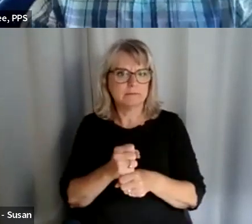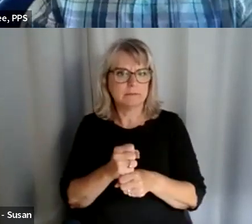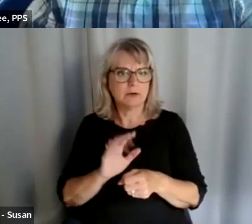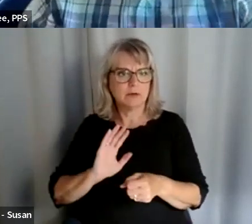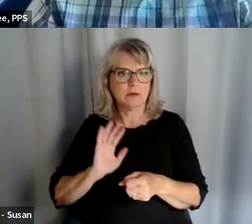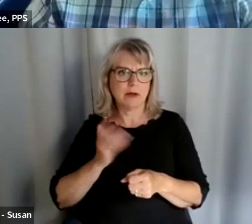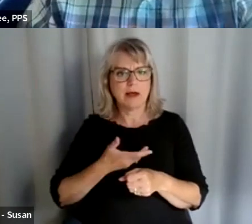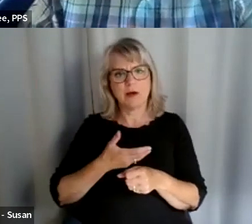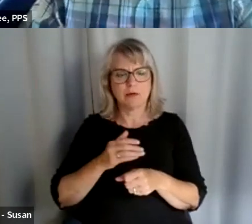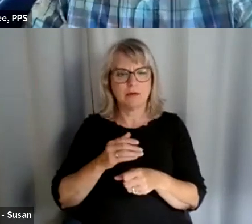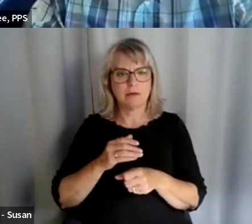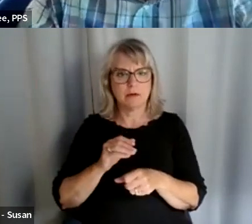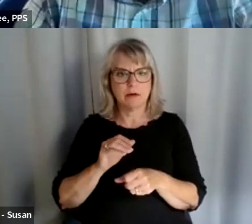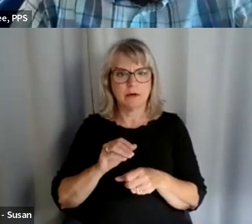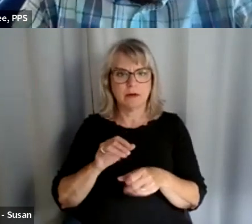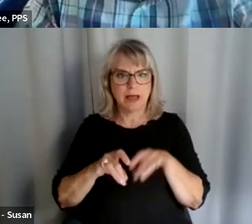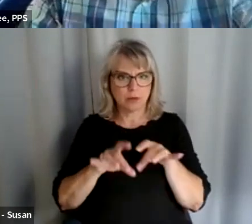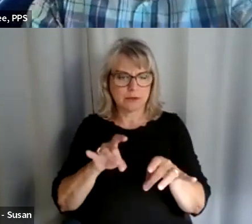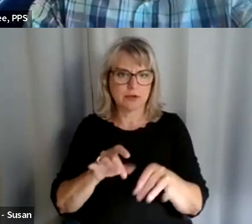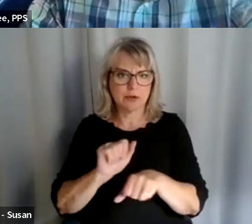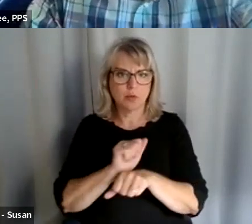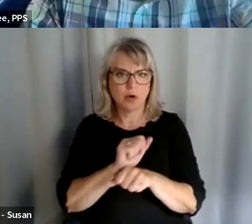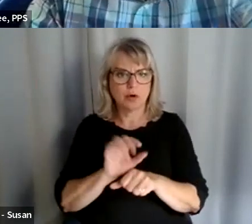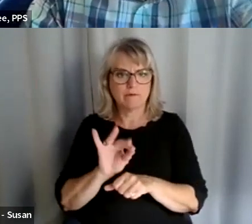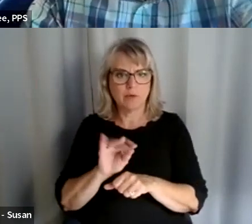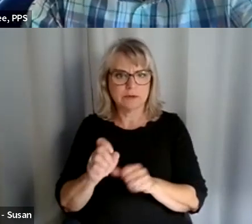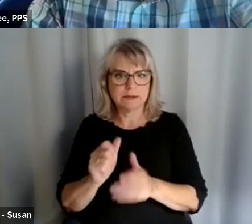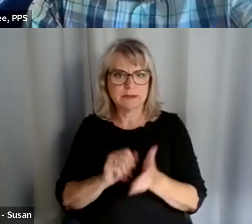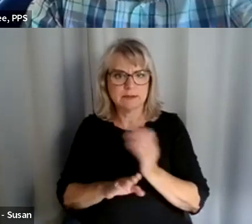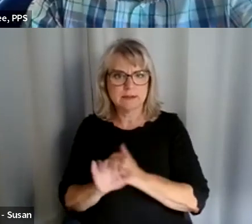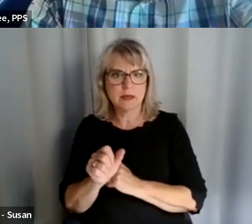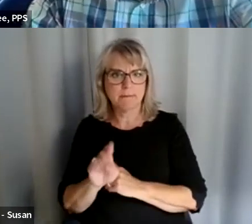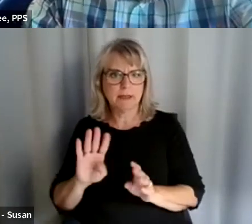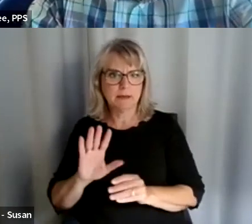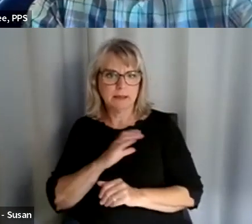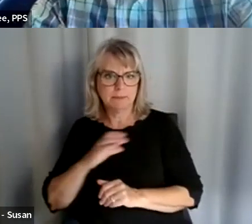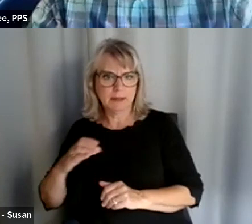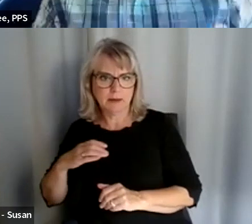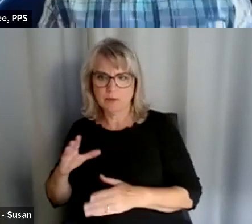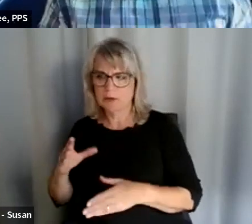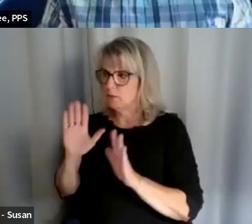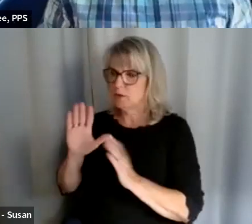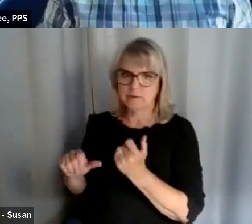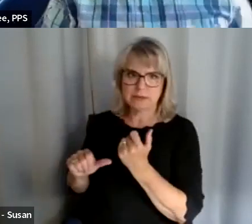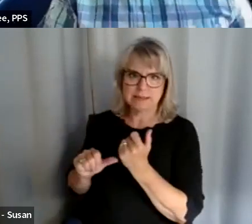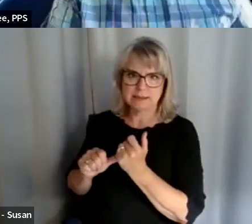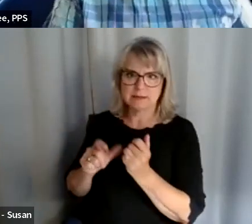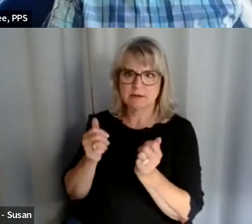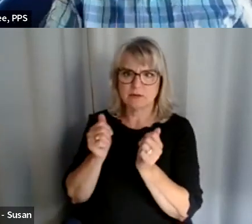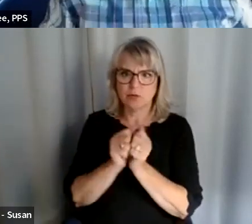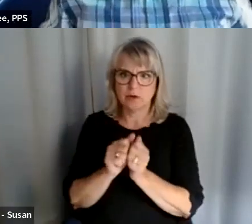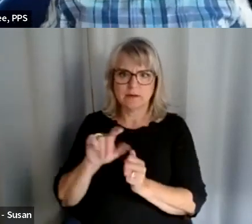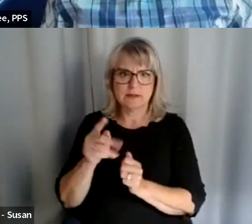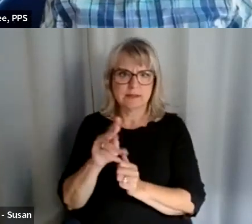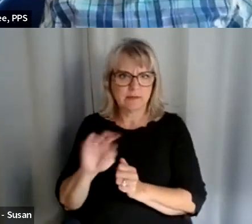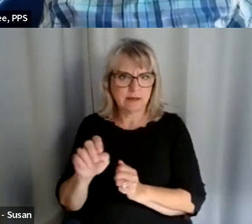workforce subcommittee. We were able, with the great assistance from Boris and Stephanie, talk with